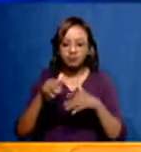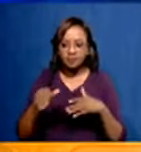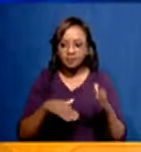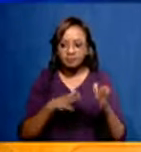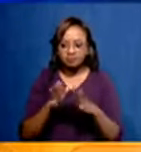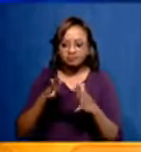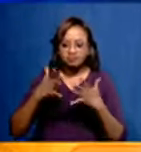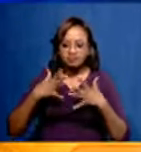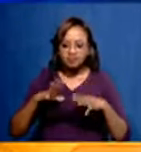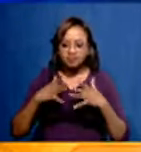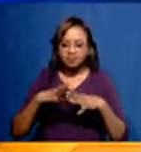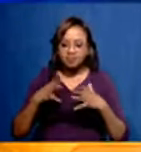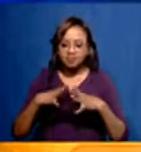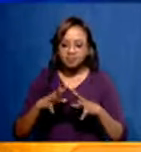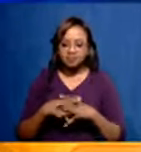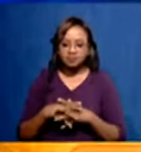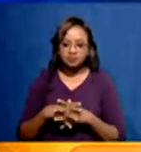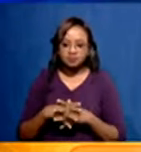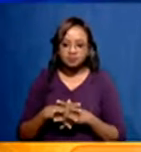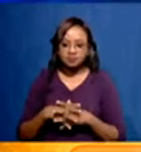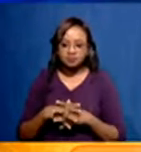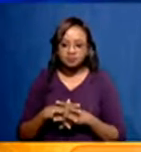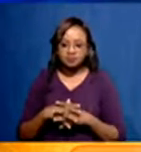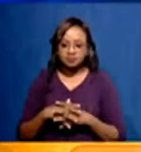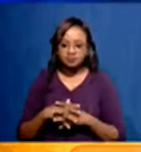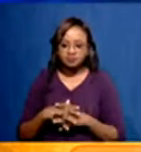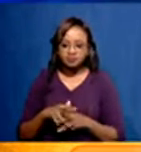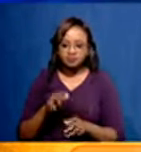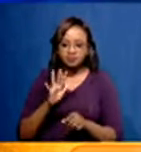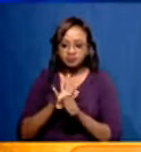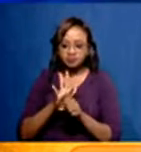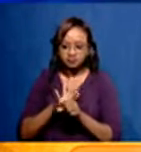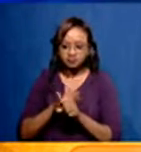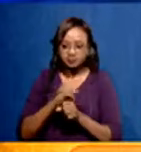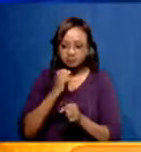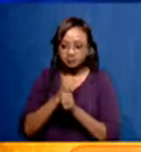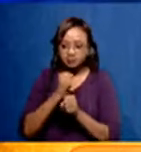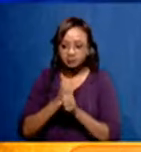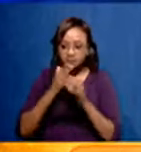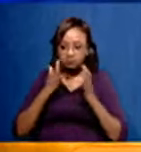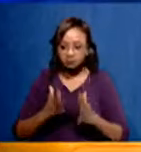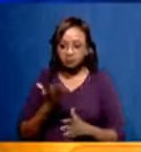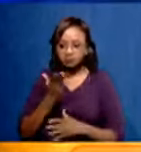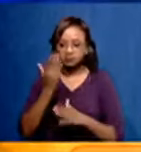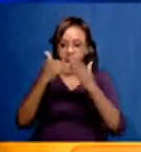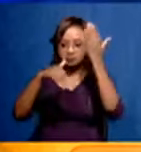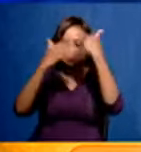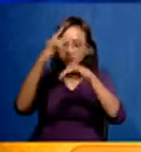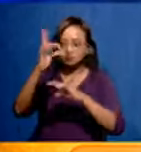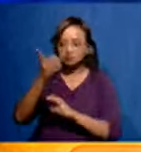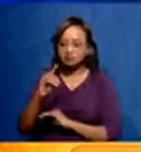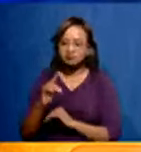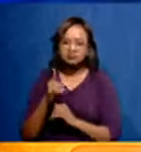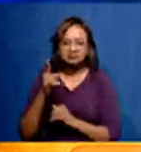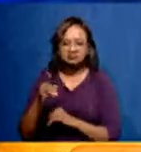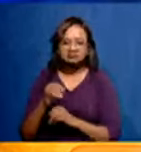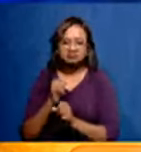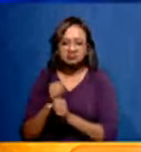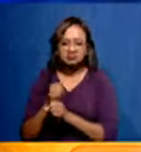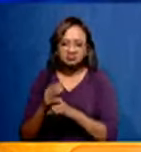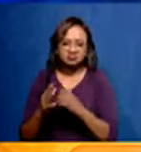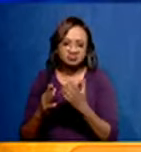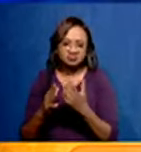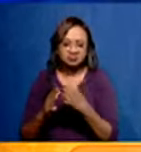people. Many of the faculty of the University of Nairobi are top class. Many of